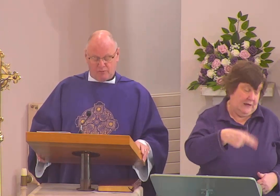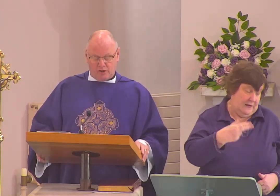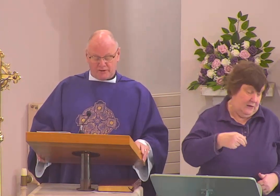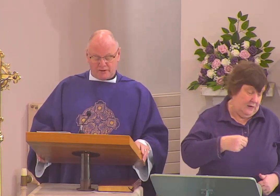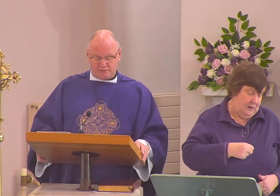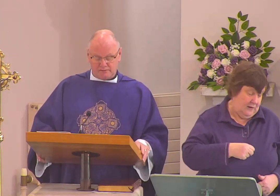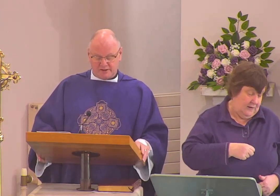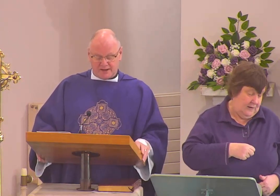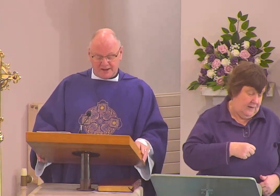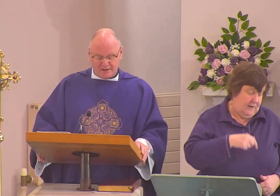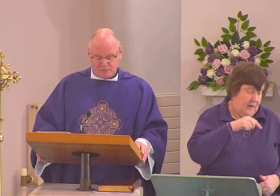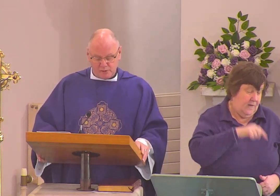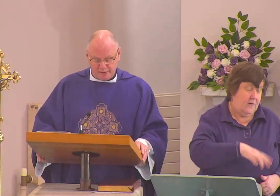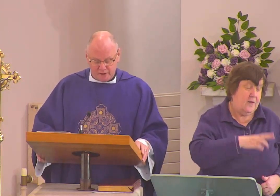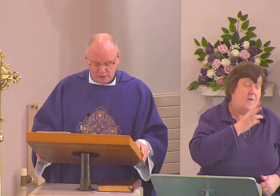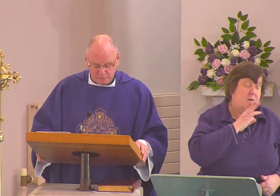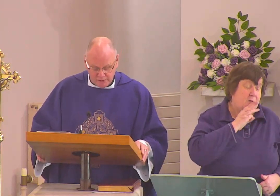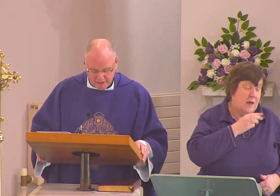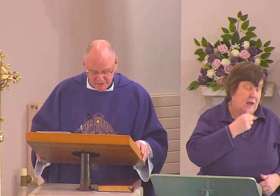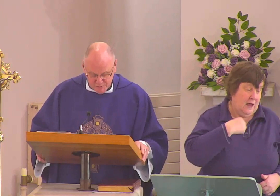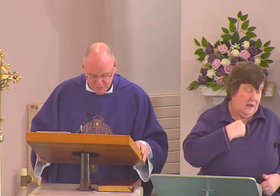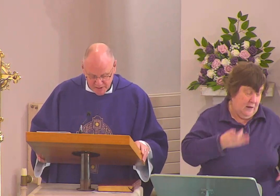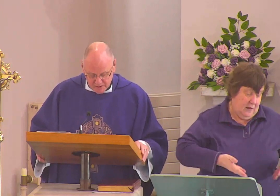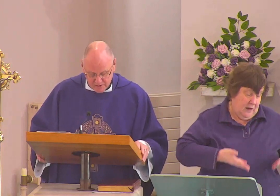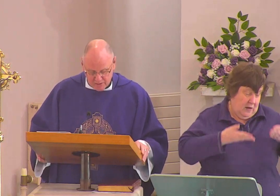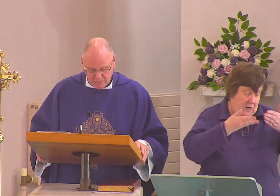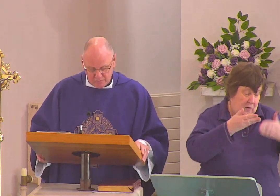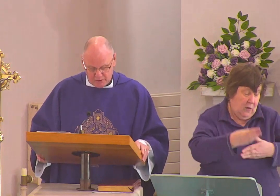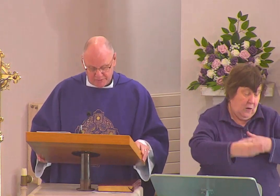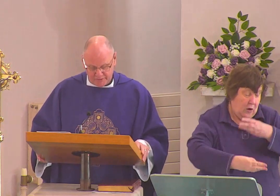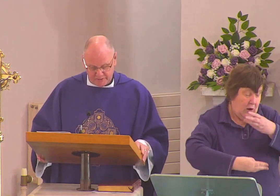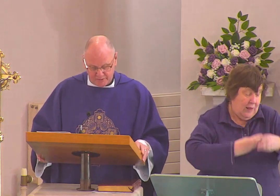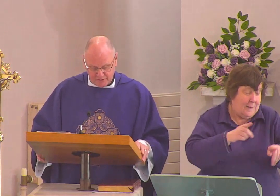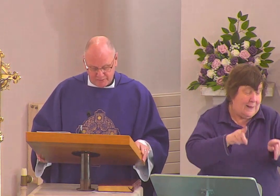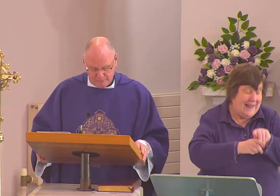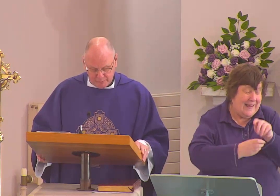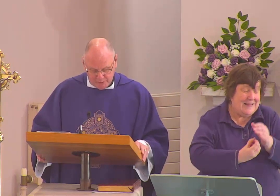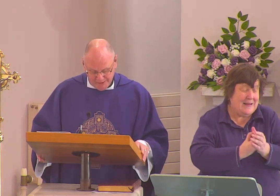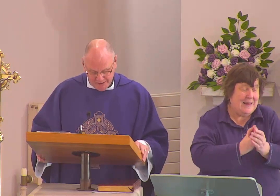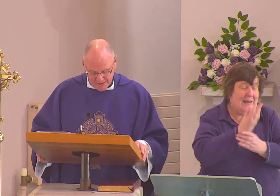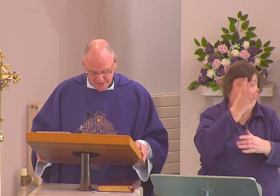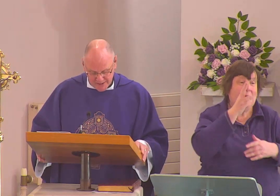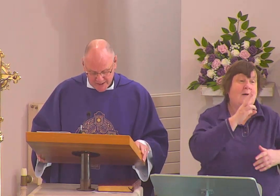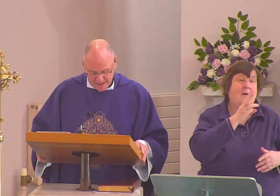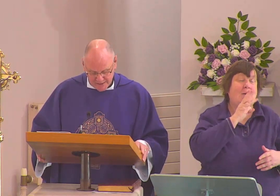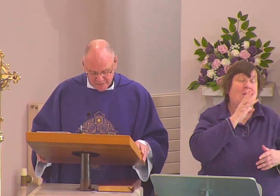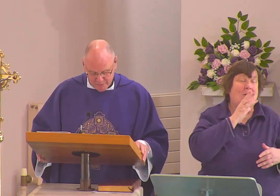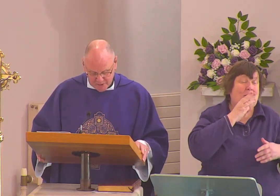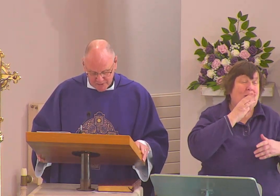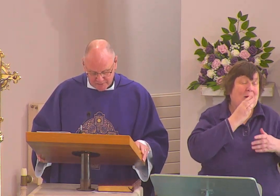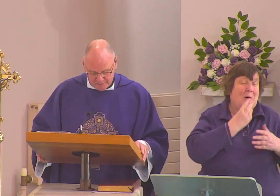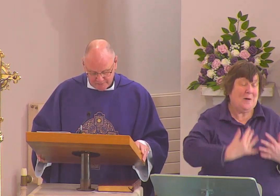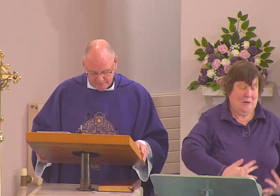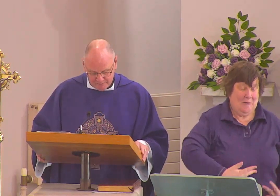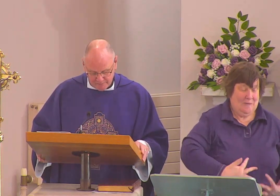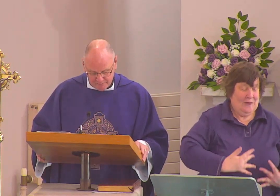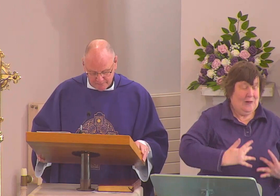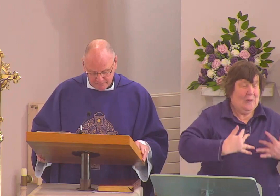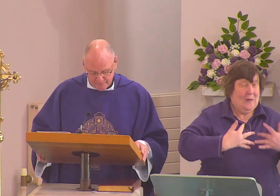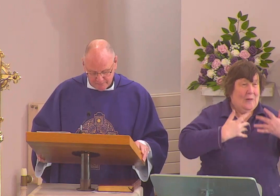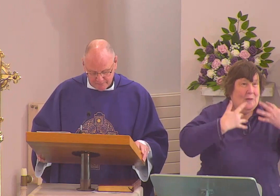The water that I give will become like a spring of water flowing inside the person.